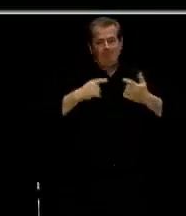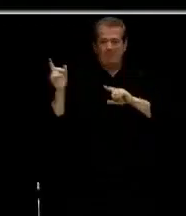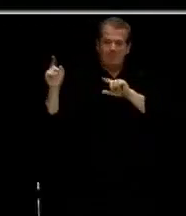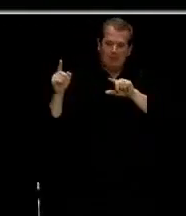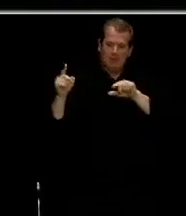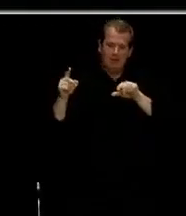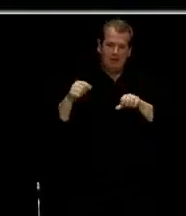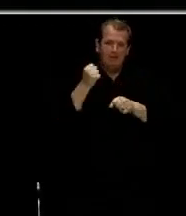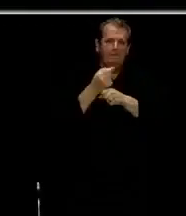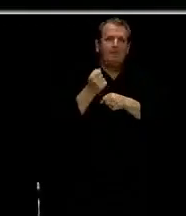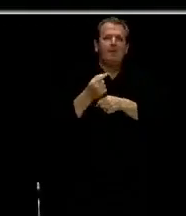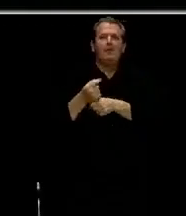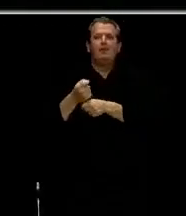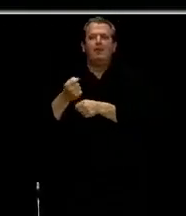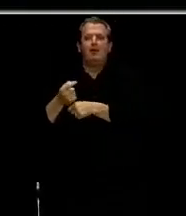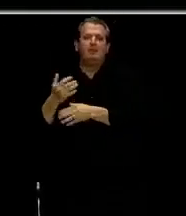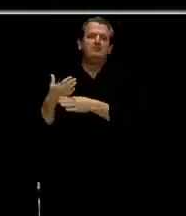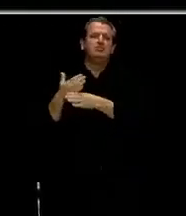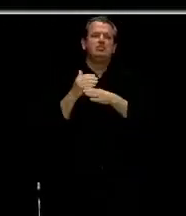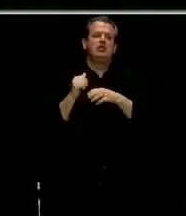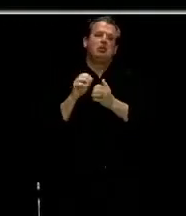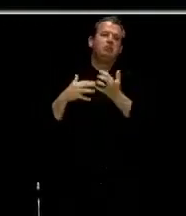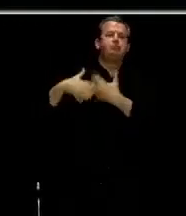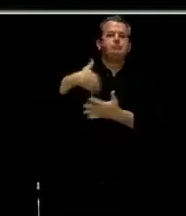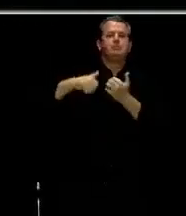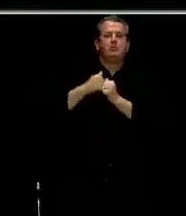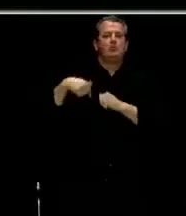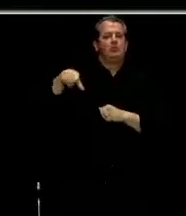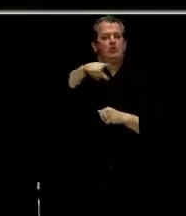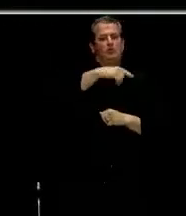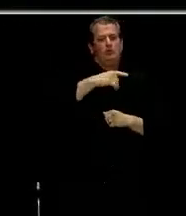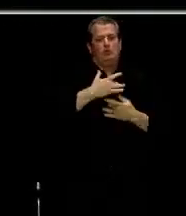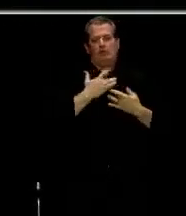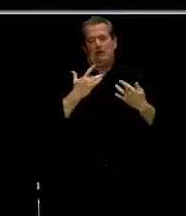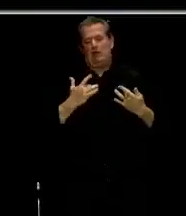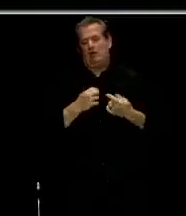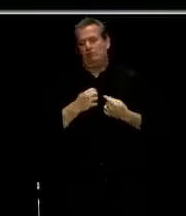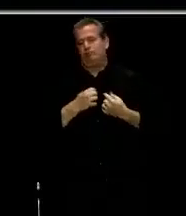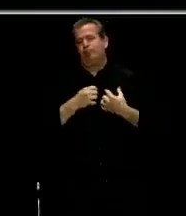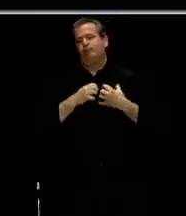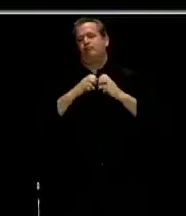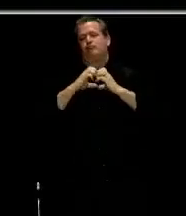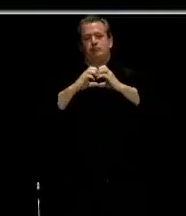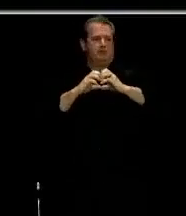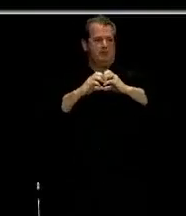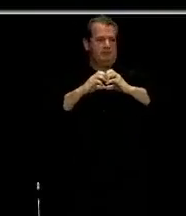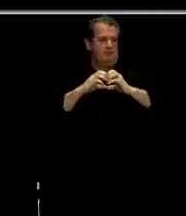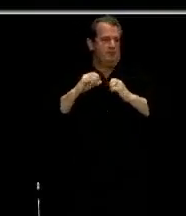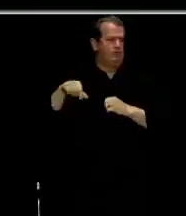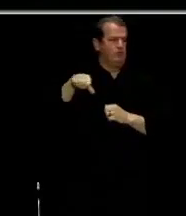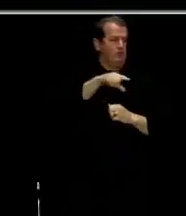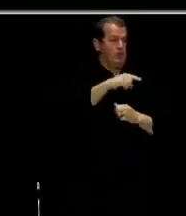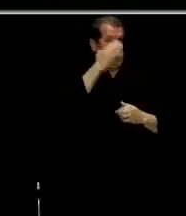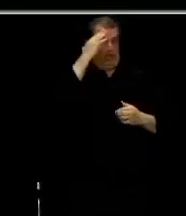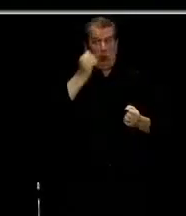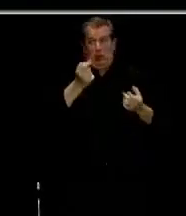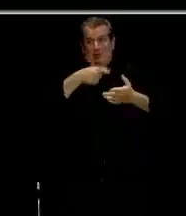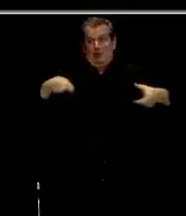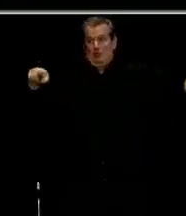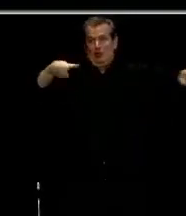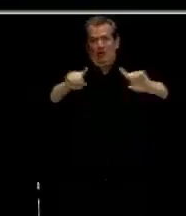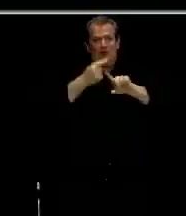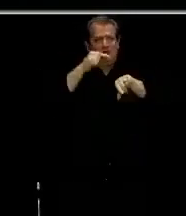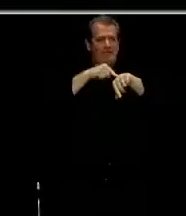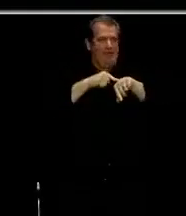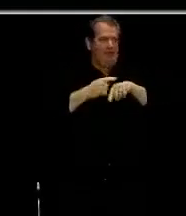year to share this time with you, to share my heart with you. You all have shared it with me, and I know we have a lot of first-timers in